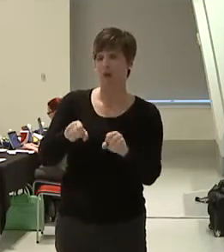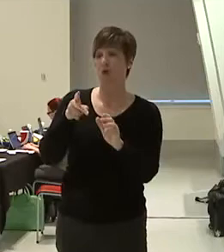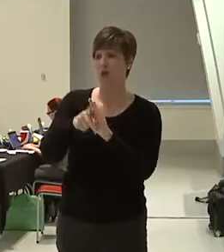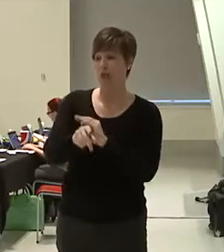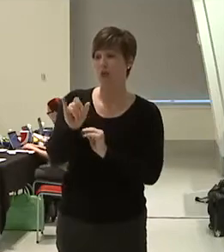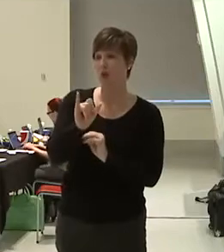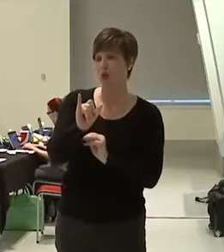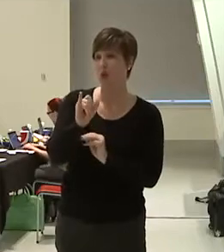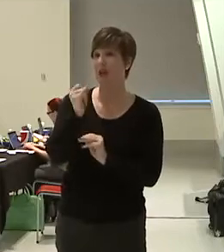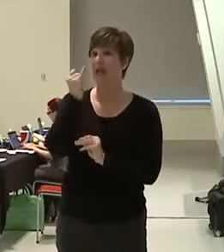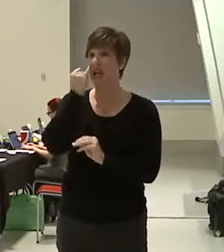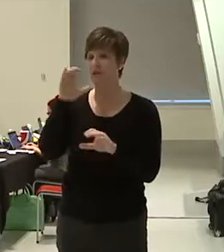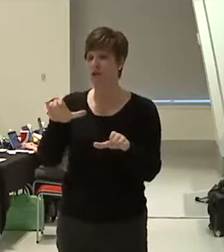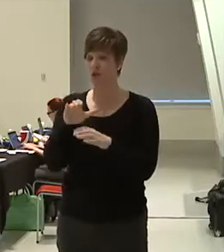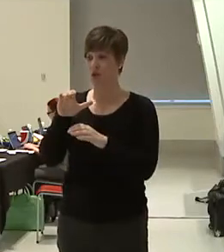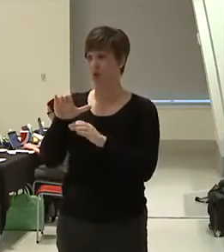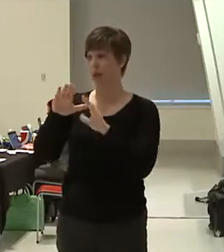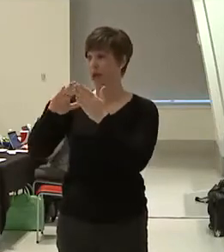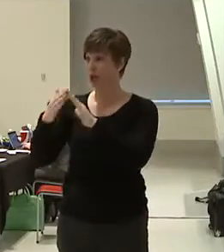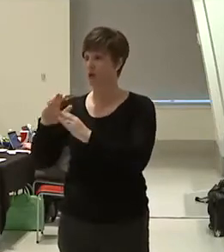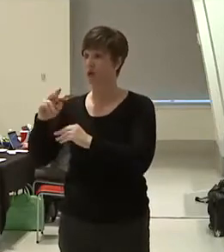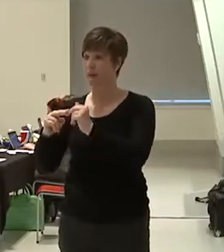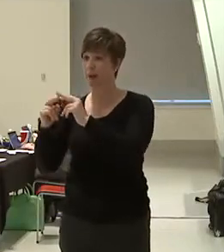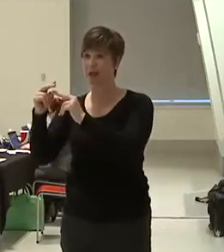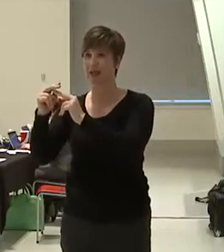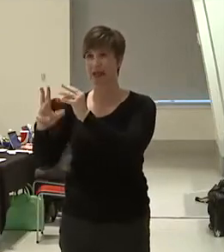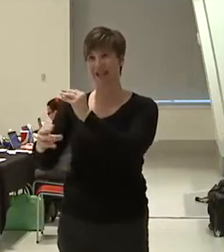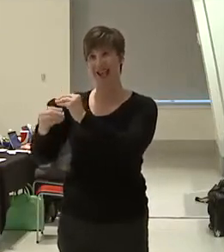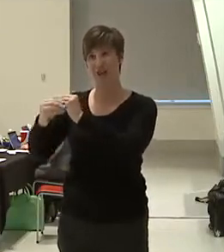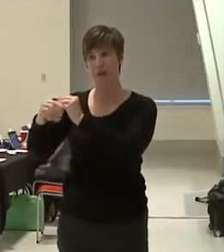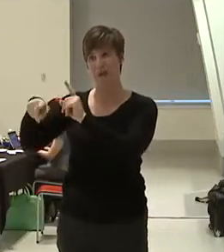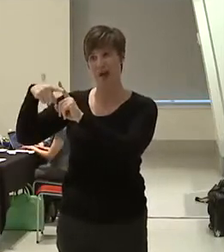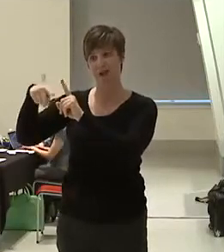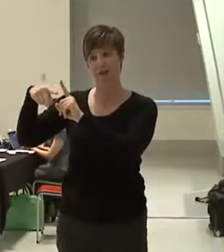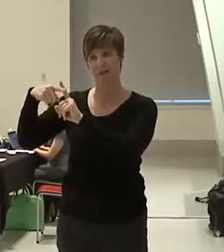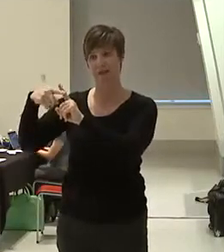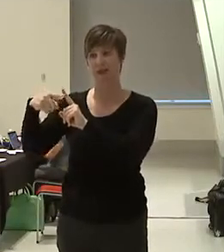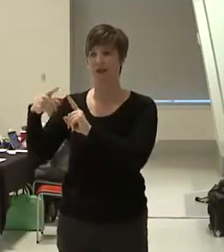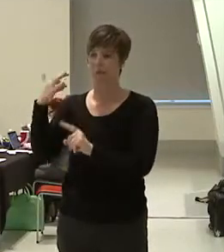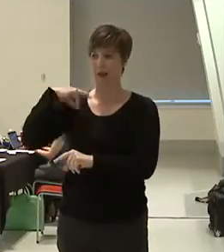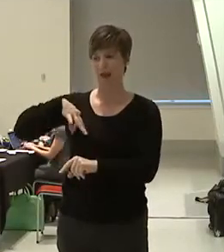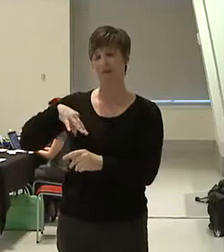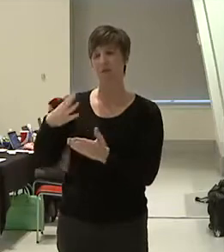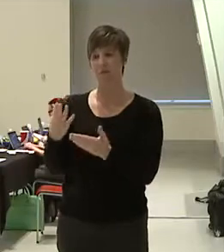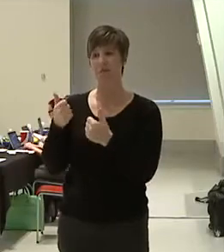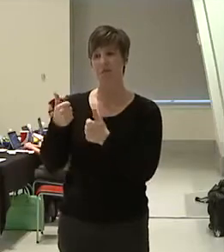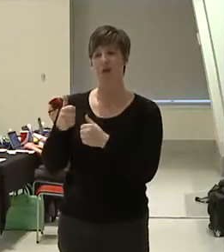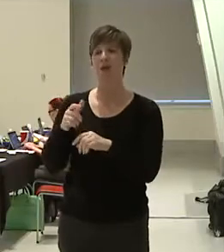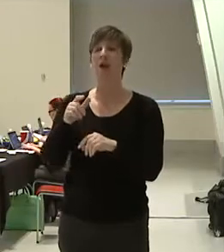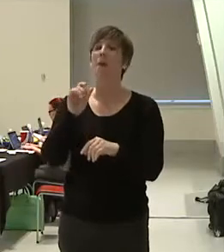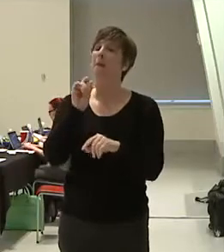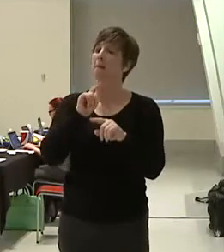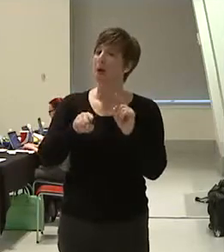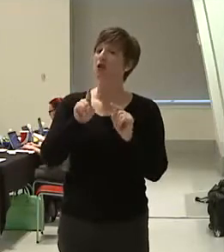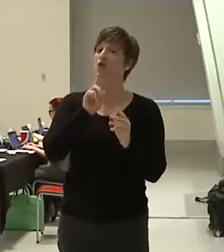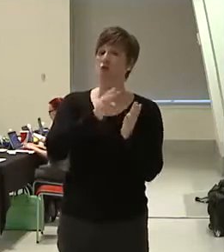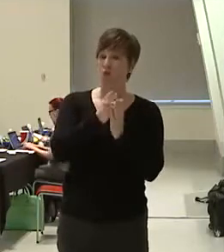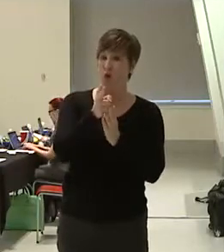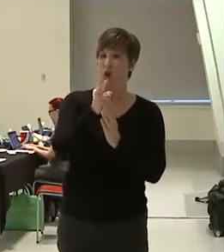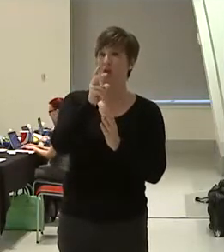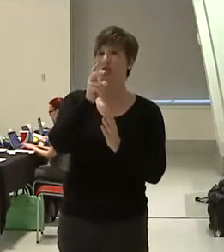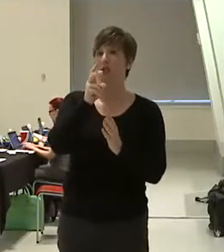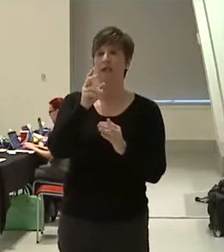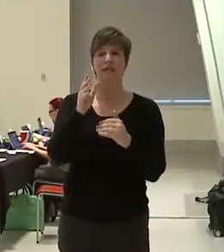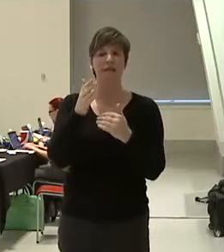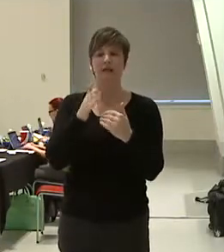building. If you do the community building, that's like an added bonus, and that we should all, like, that should be powerful too, but the truth should be something that we should